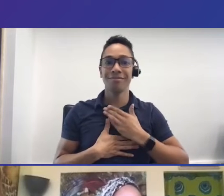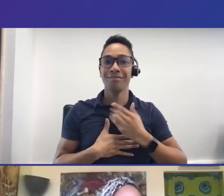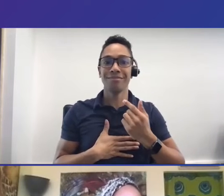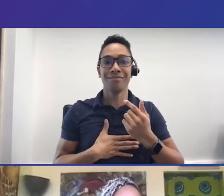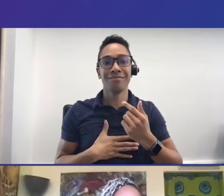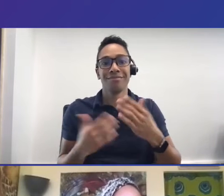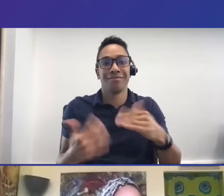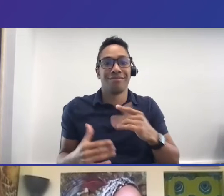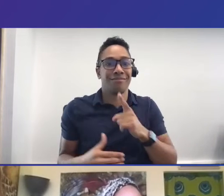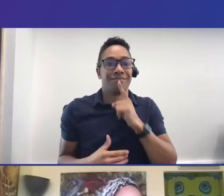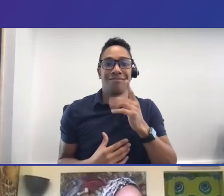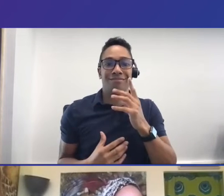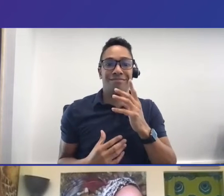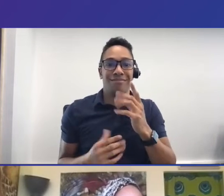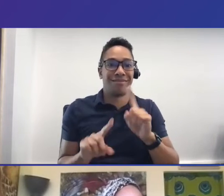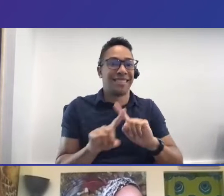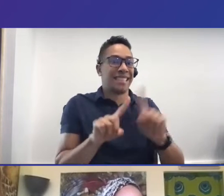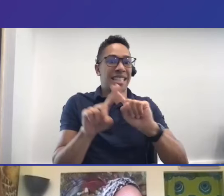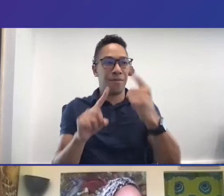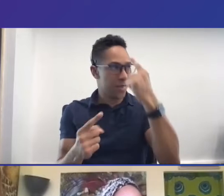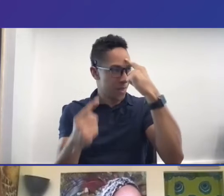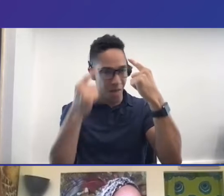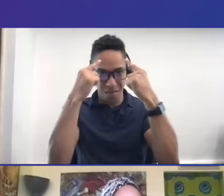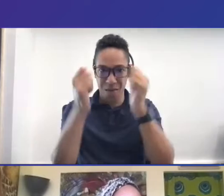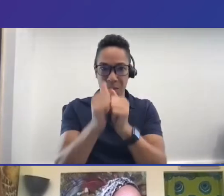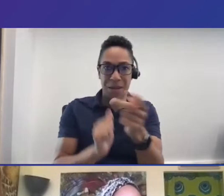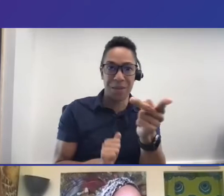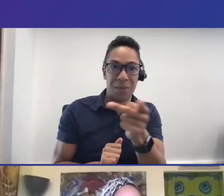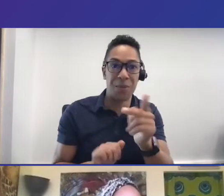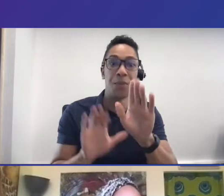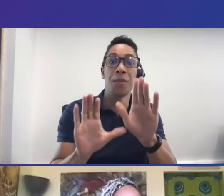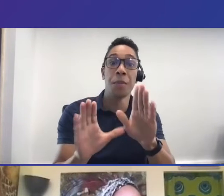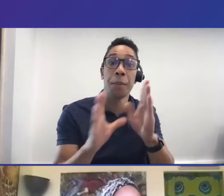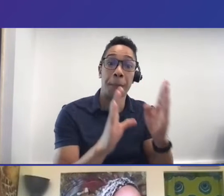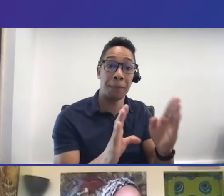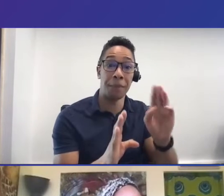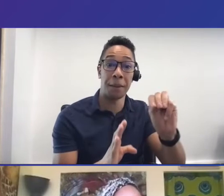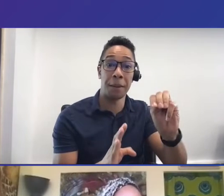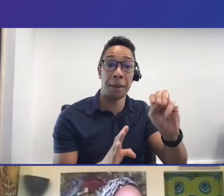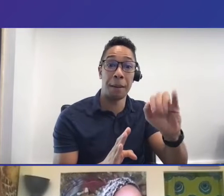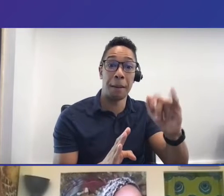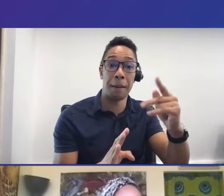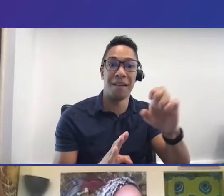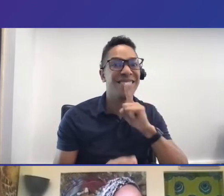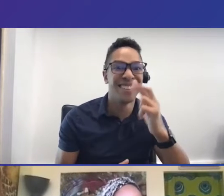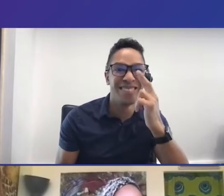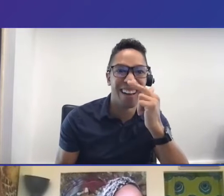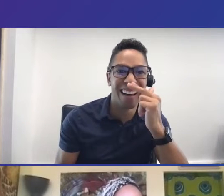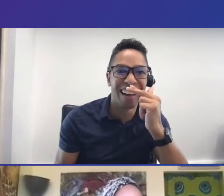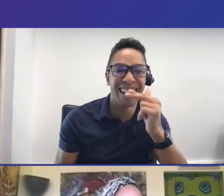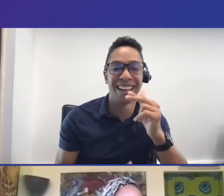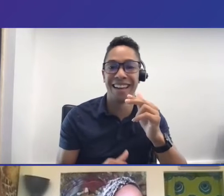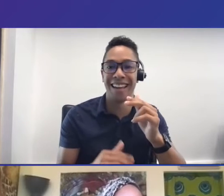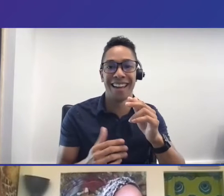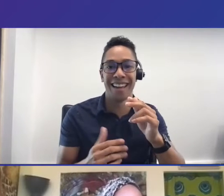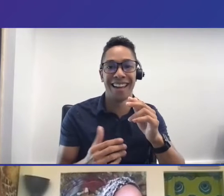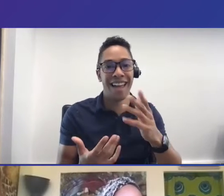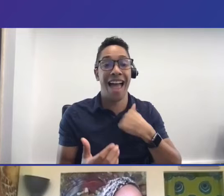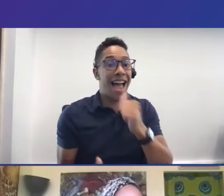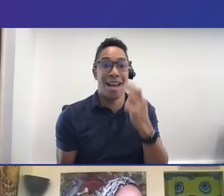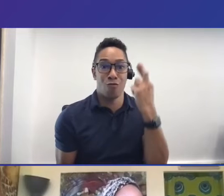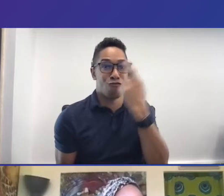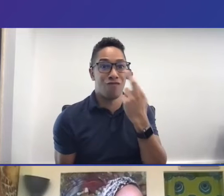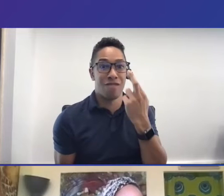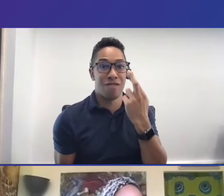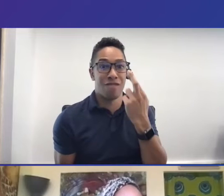when both of you were speaking. Mike, I think that there's also really funny ways that that I didn't even realize that we are